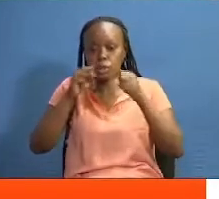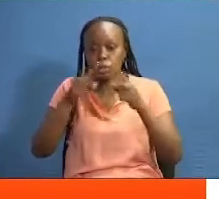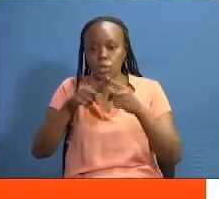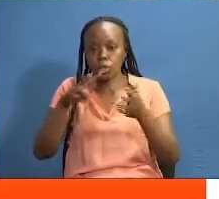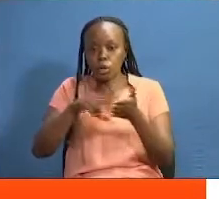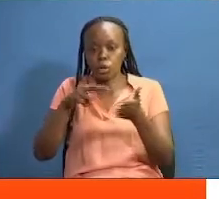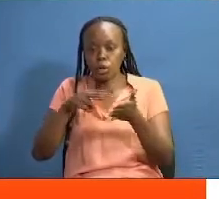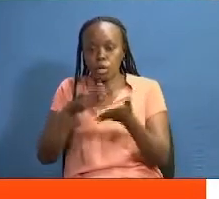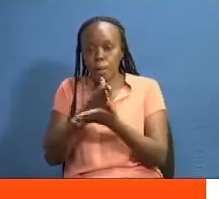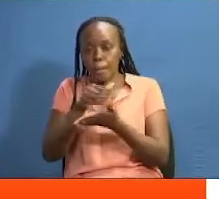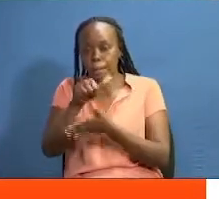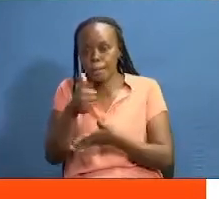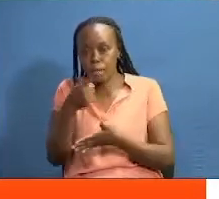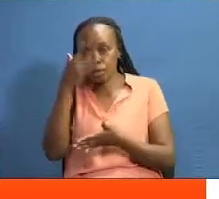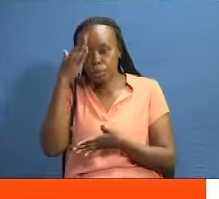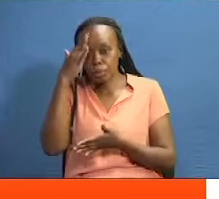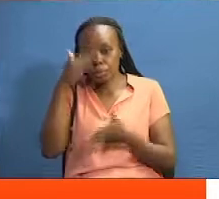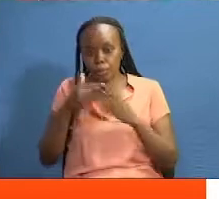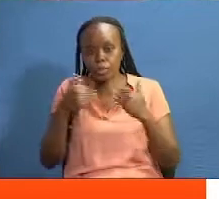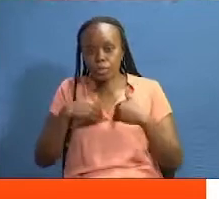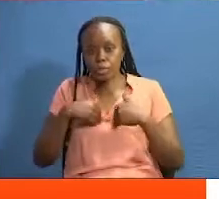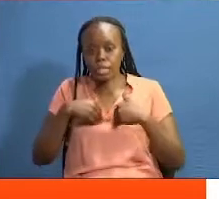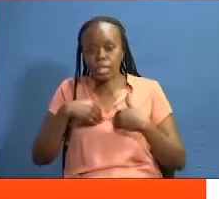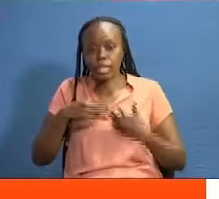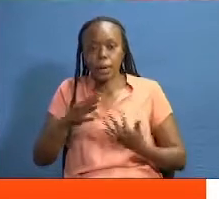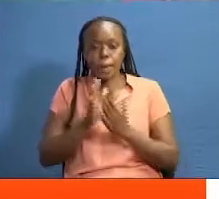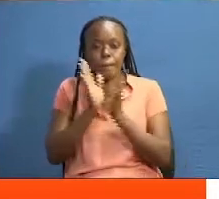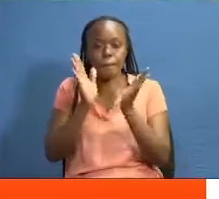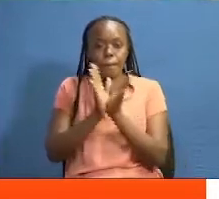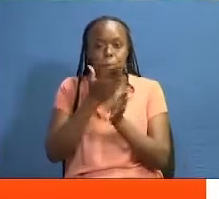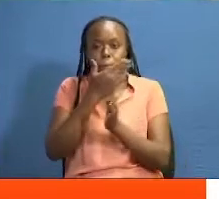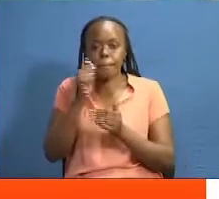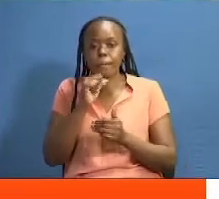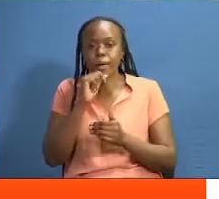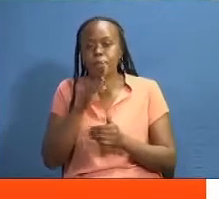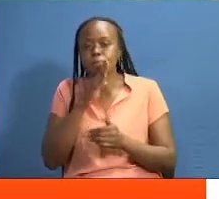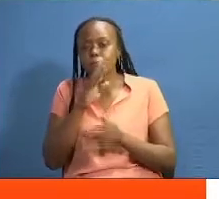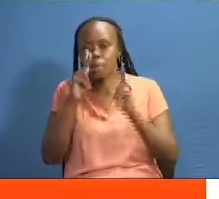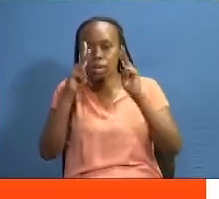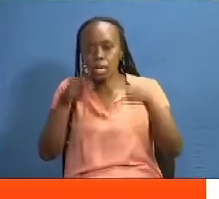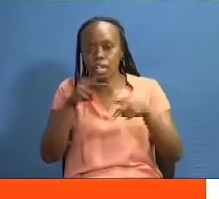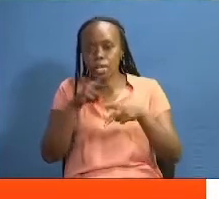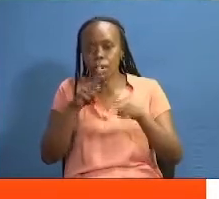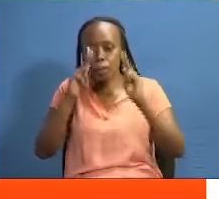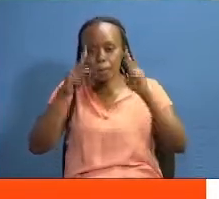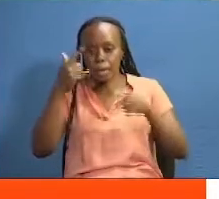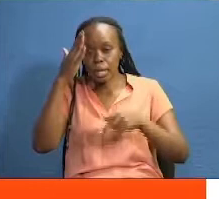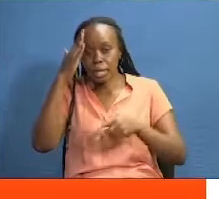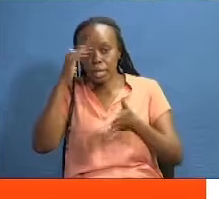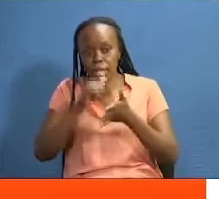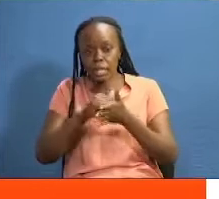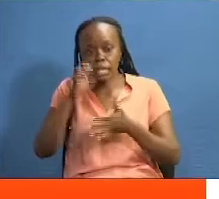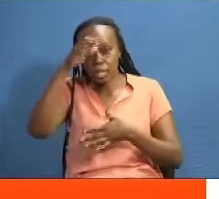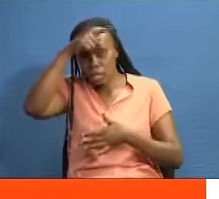stand out among the rest, you have to be extraordinary. Sure. Don't be an ordinary person. An ordinary person thinks that